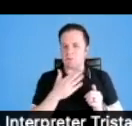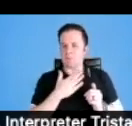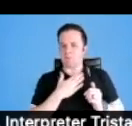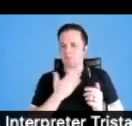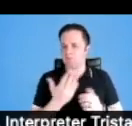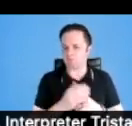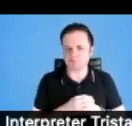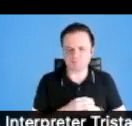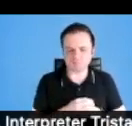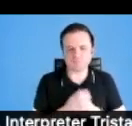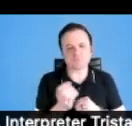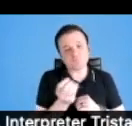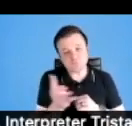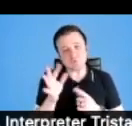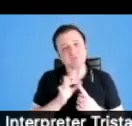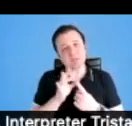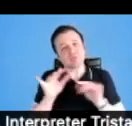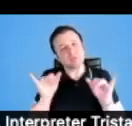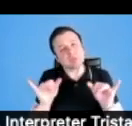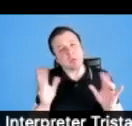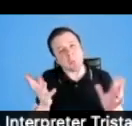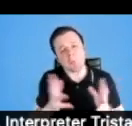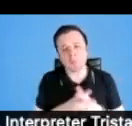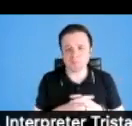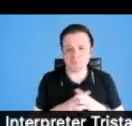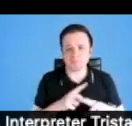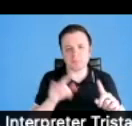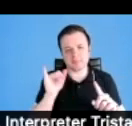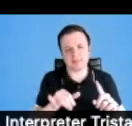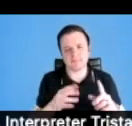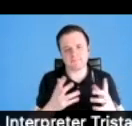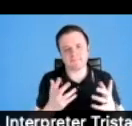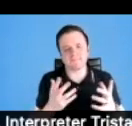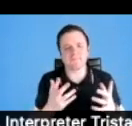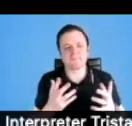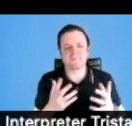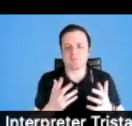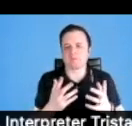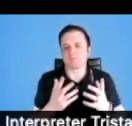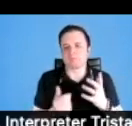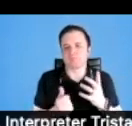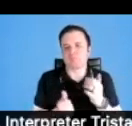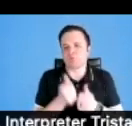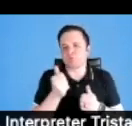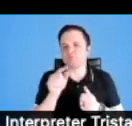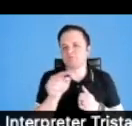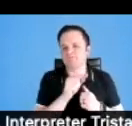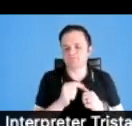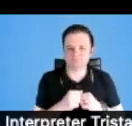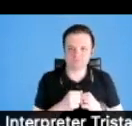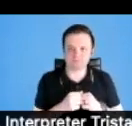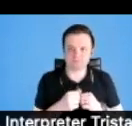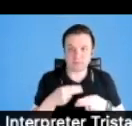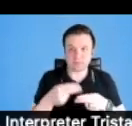there were a few exceptions, but that was the dominant theme. Next